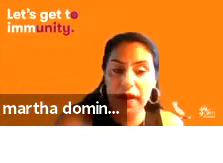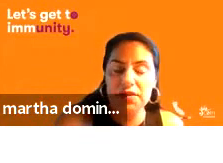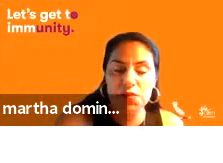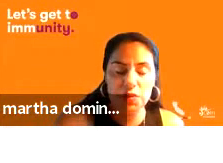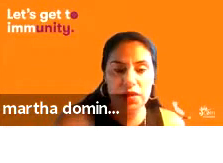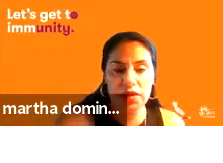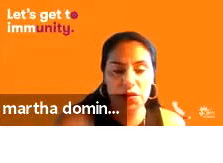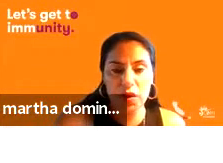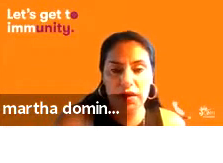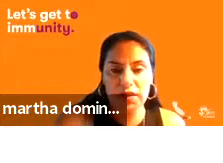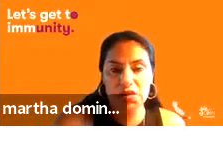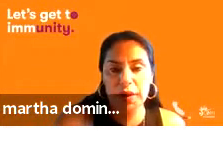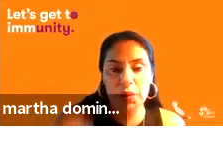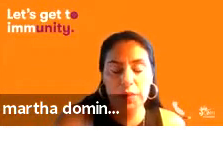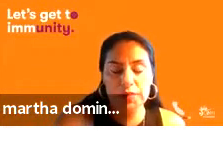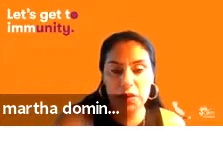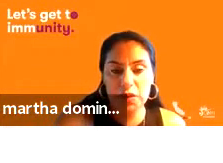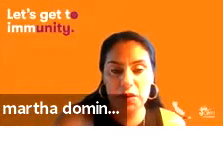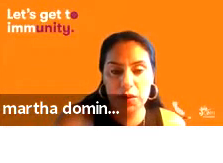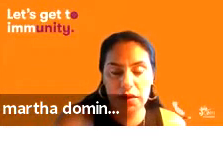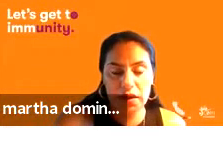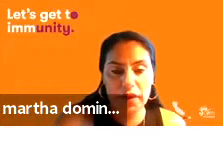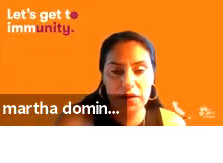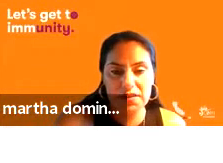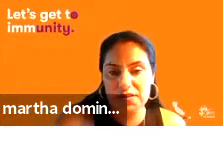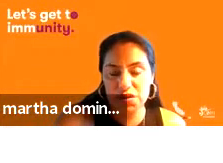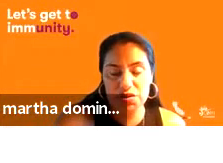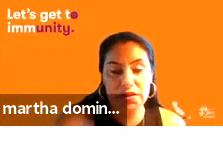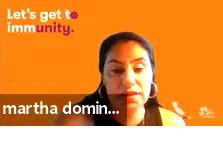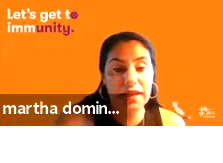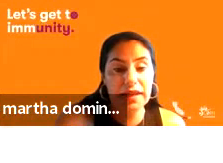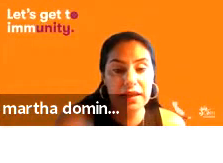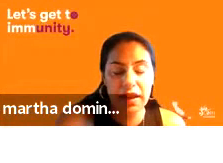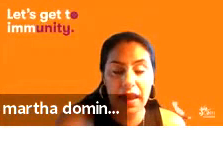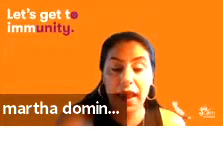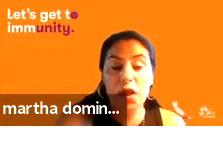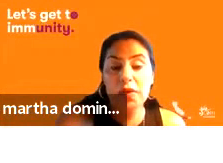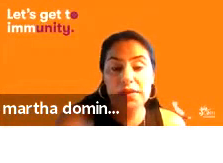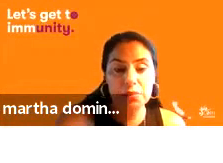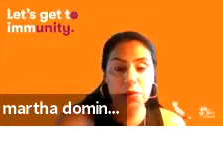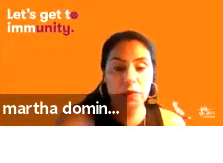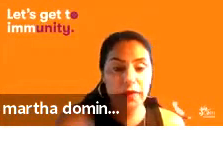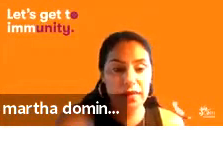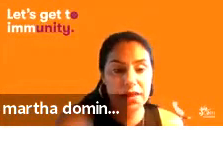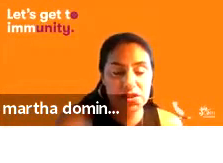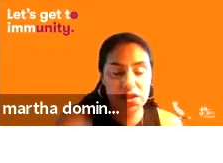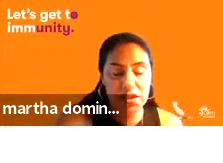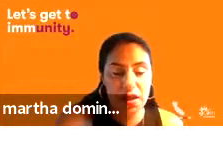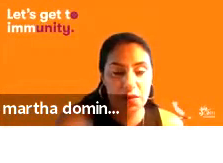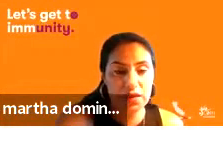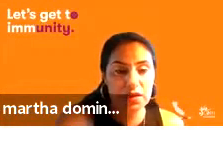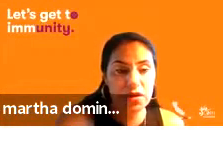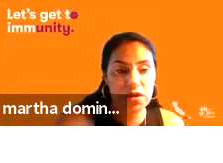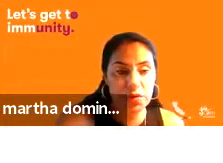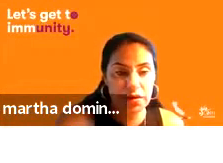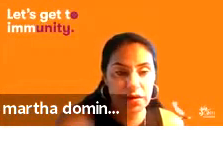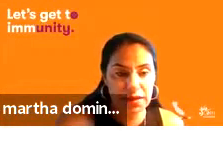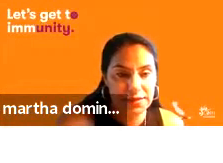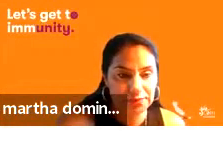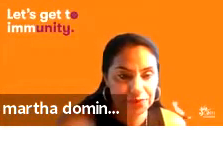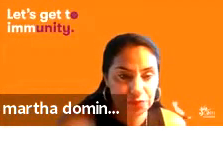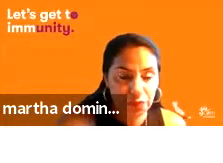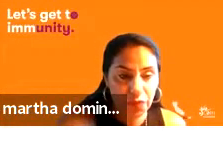family and friends. We really are wanting to equip everyone around us to ensure that they can help us amplify the messaging within